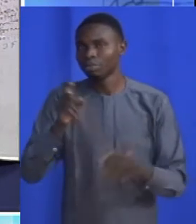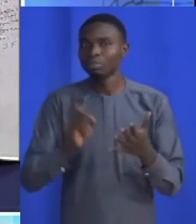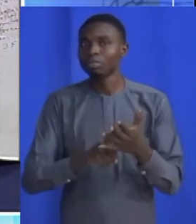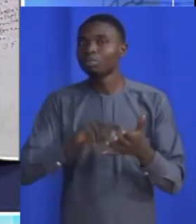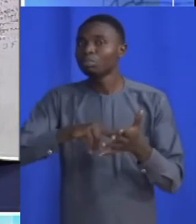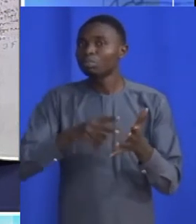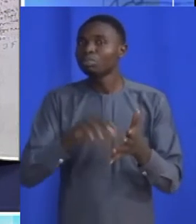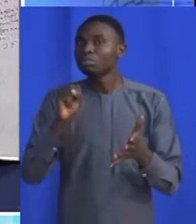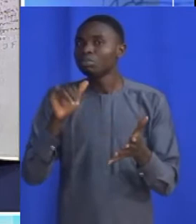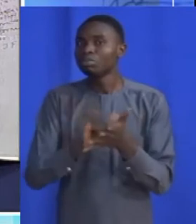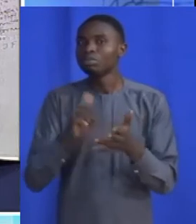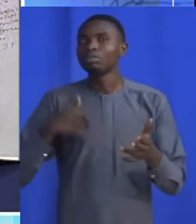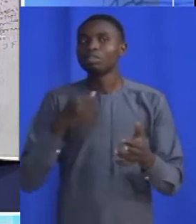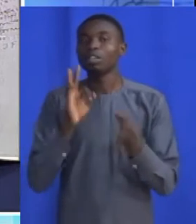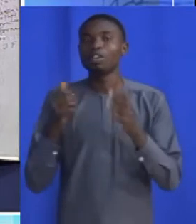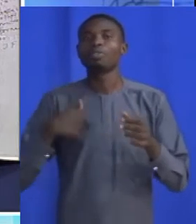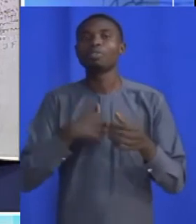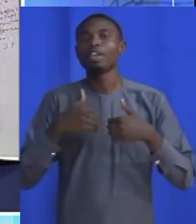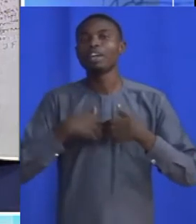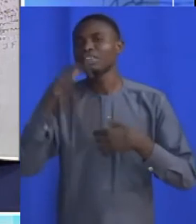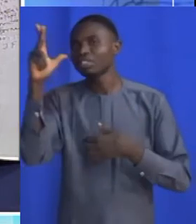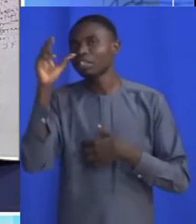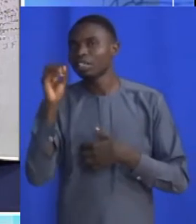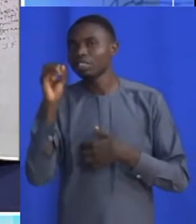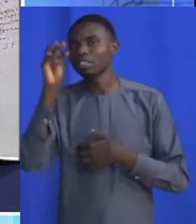have executive immunity, parliamentary immunity,